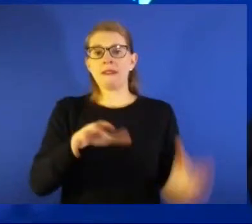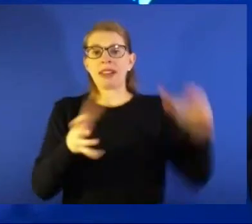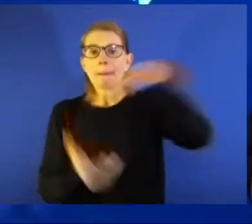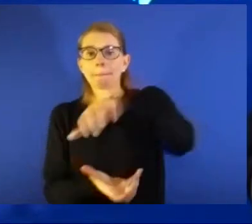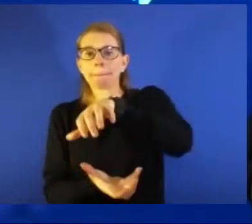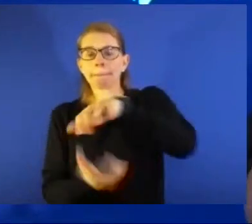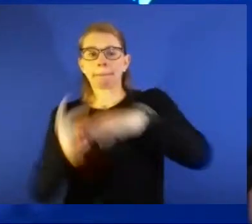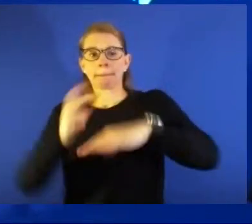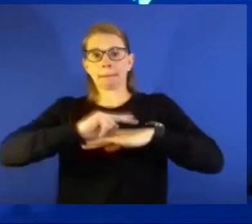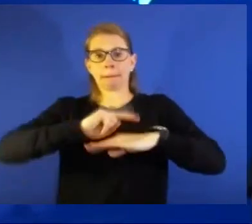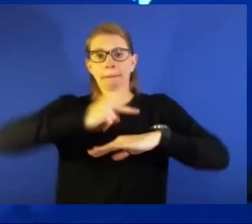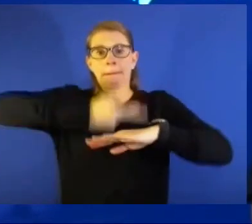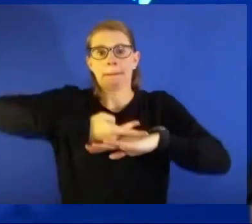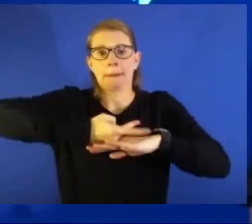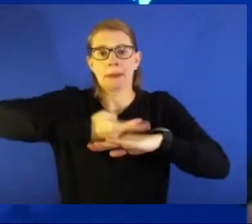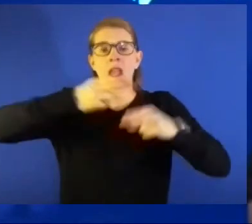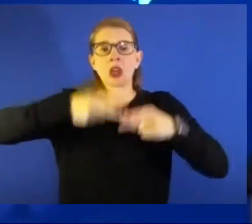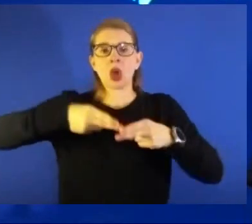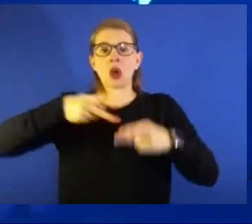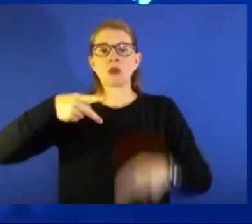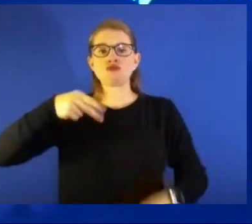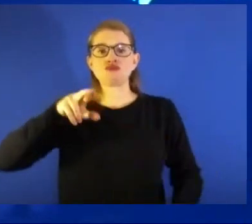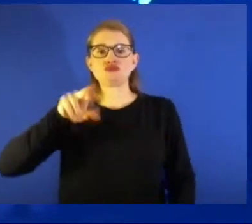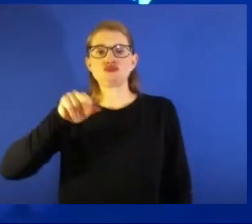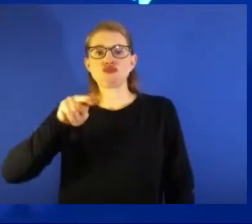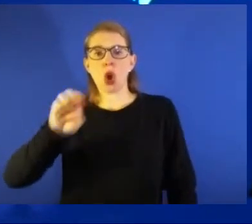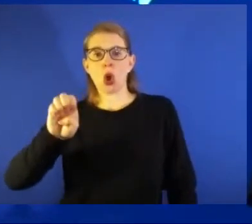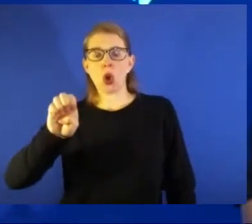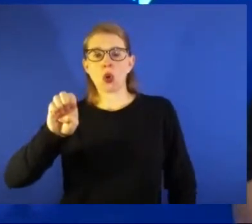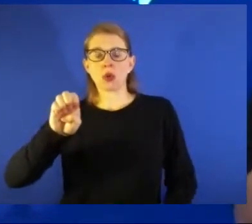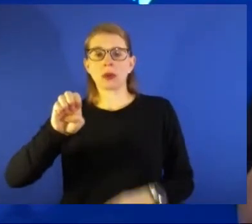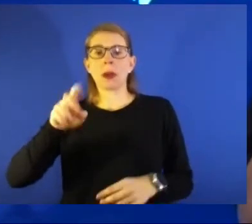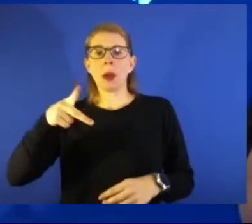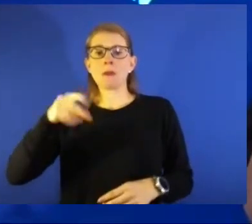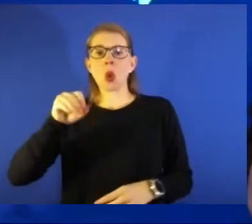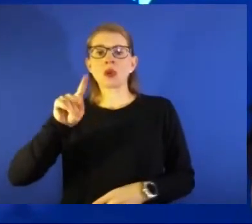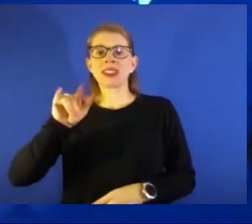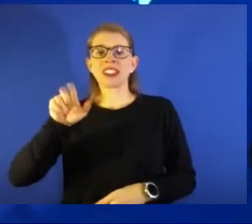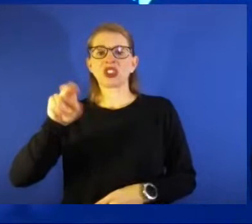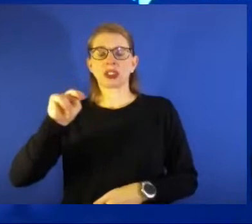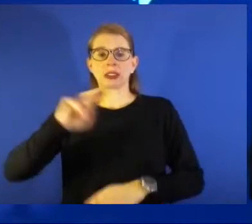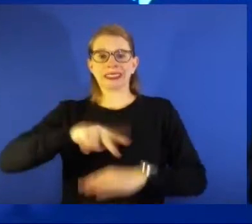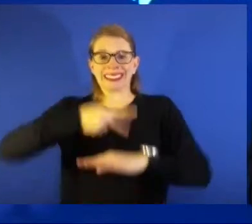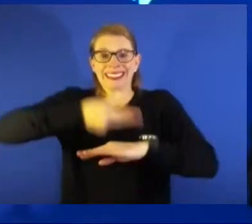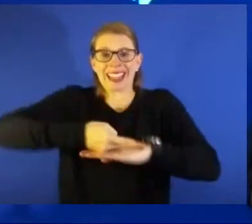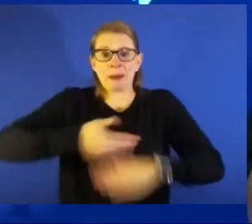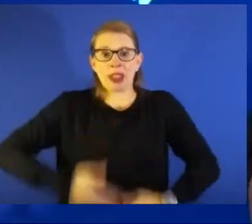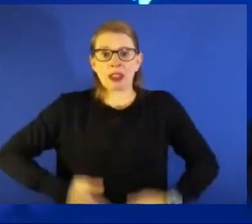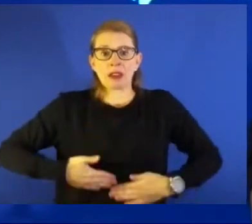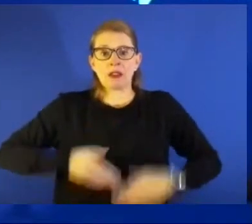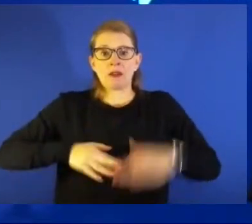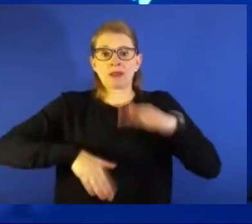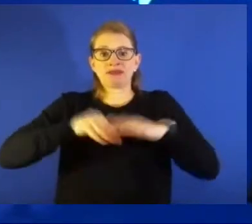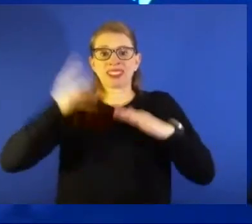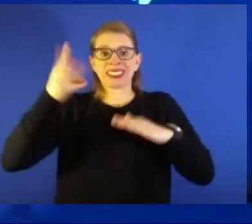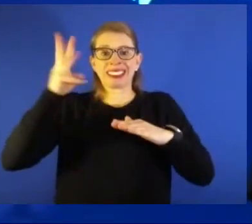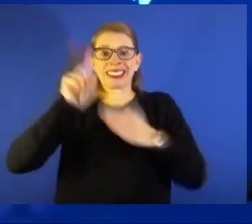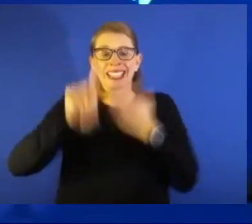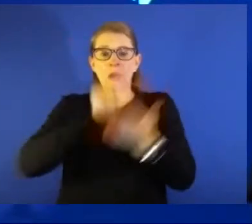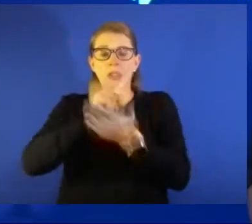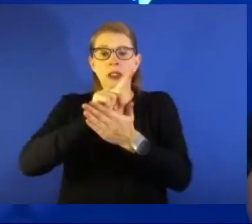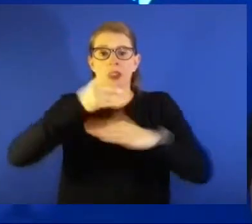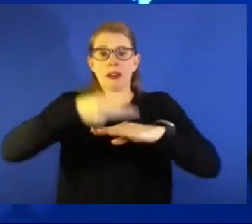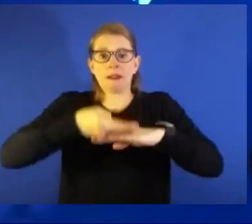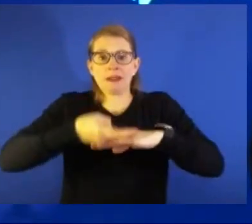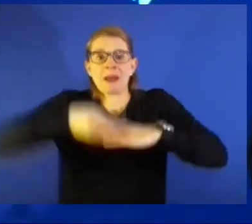call a prone position, where they're now on their stomach for 16 hours, and then we flip them back over and they're on their back for 8 hours.